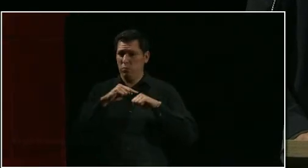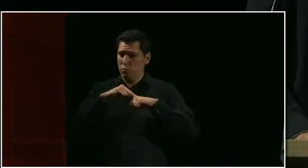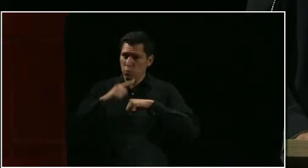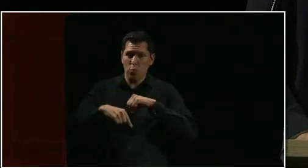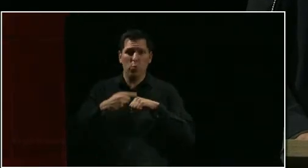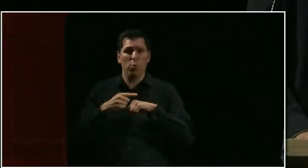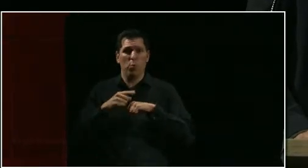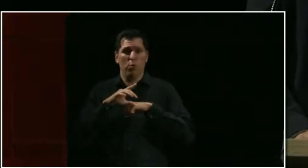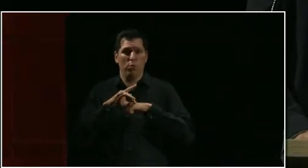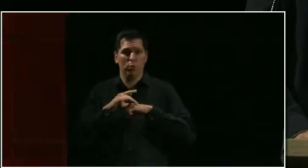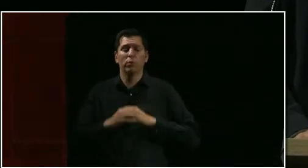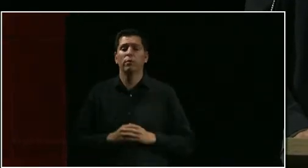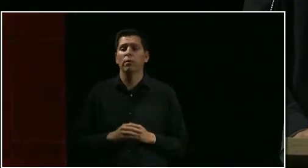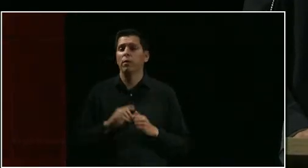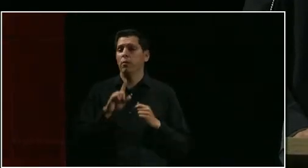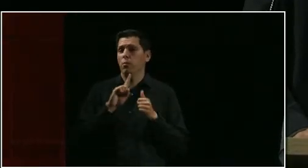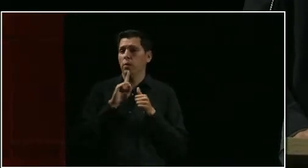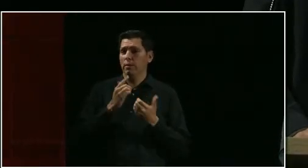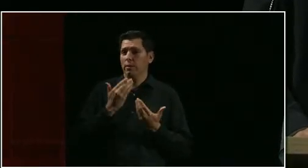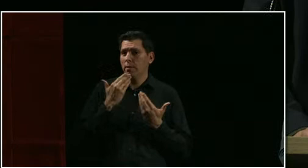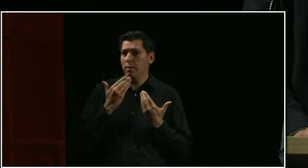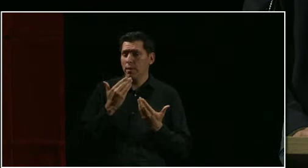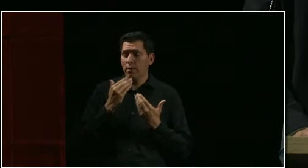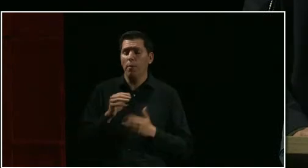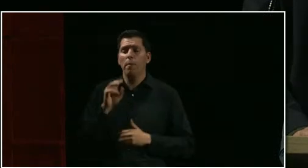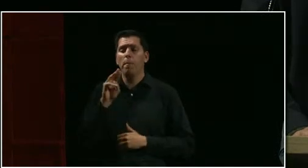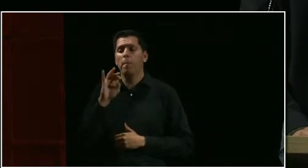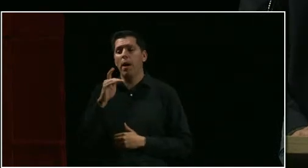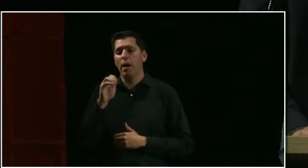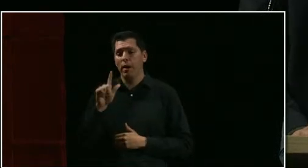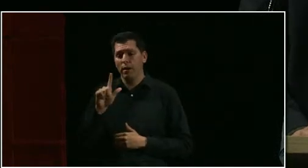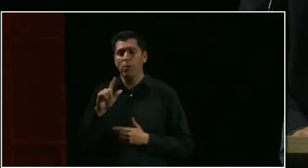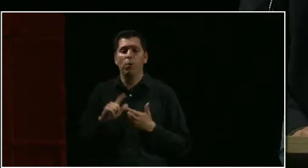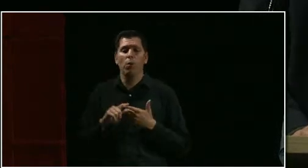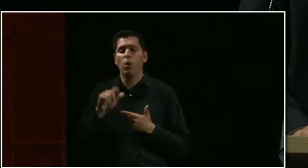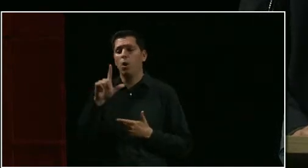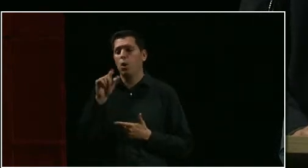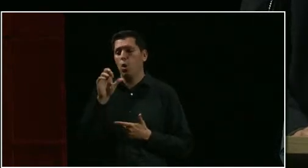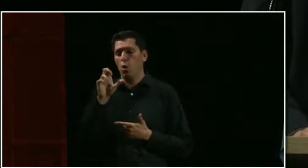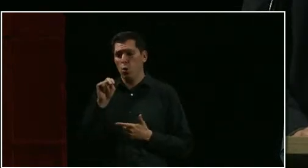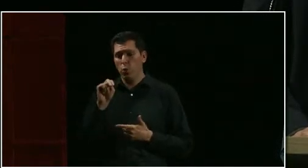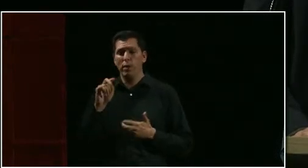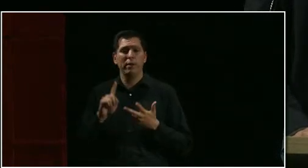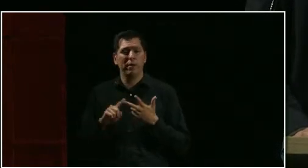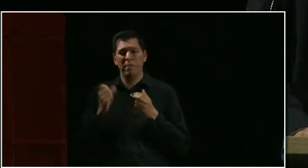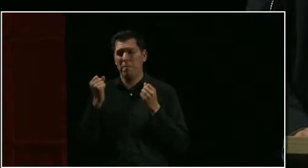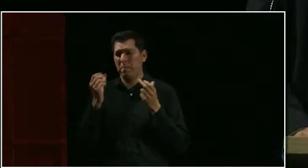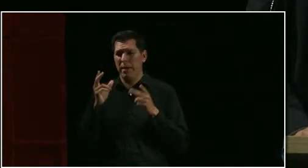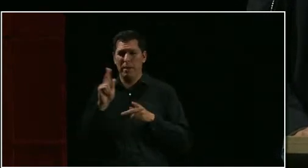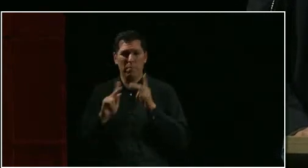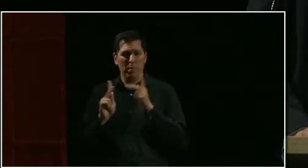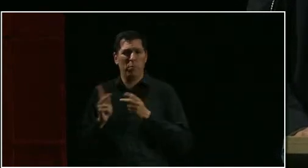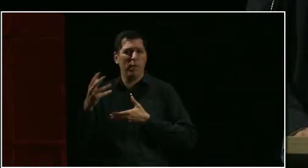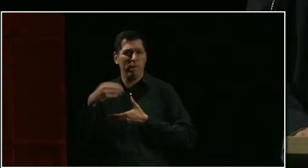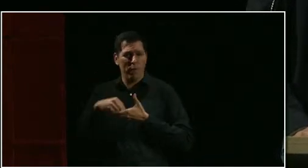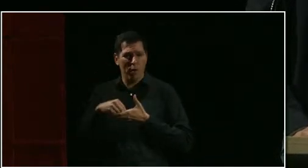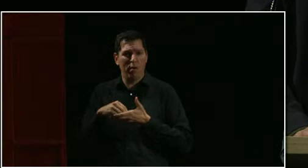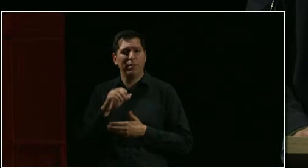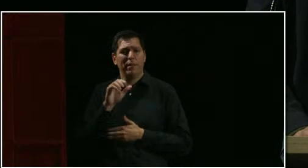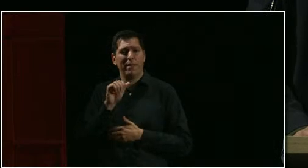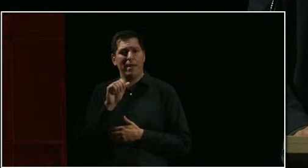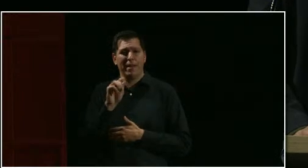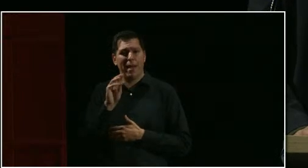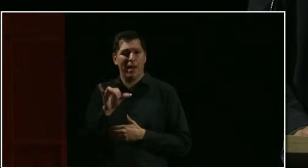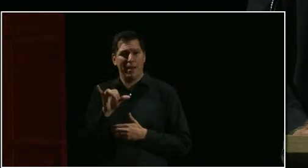want to make sure to give a special thank you to Michael Benedict, Lauren McPhee, and many of the others on our Academy team who help so much with